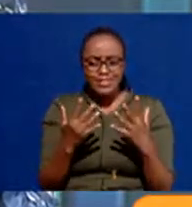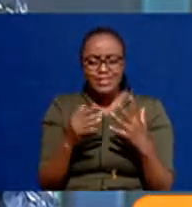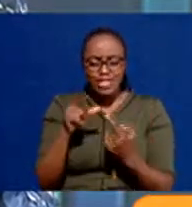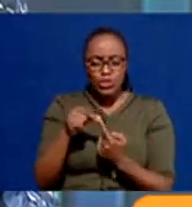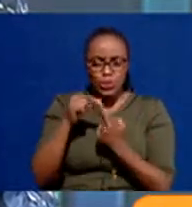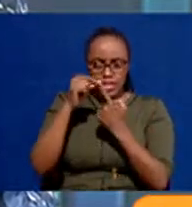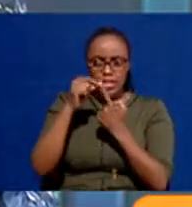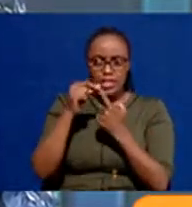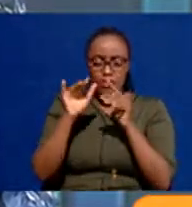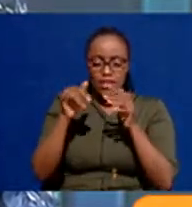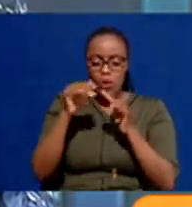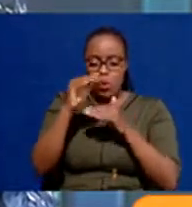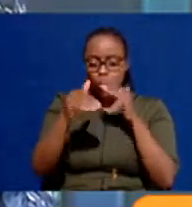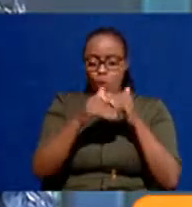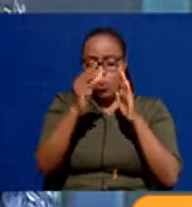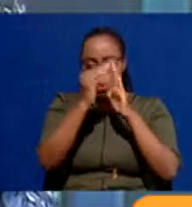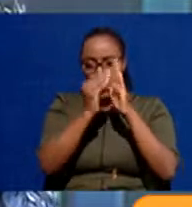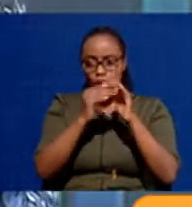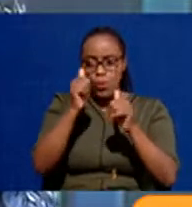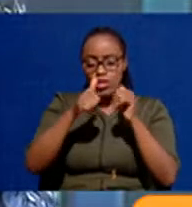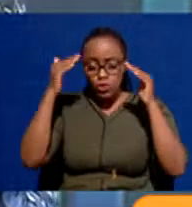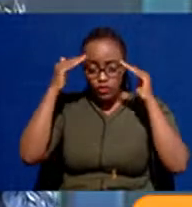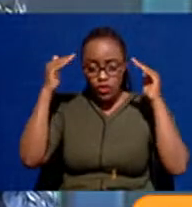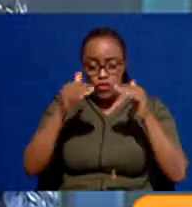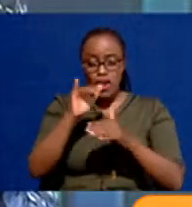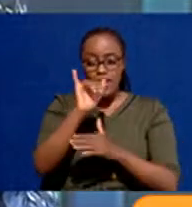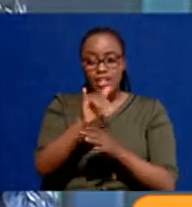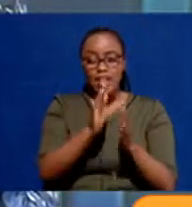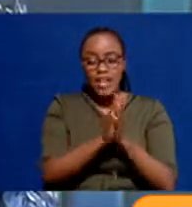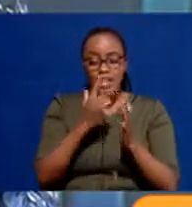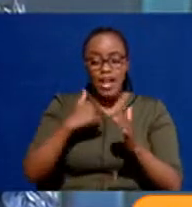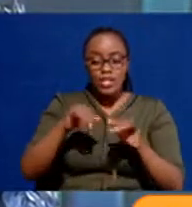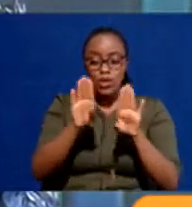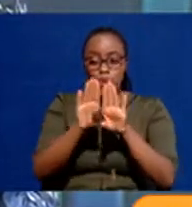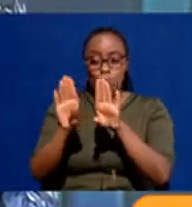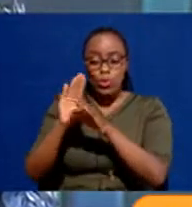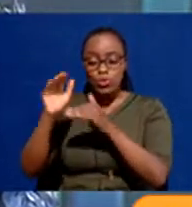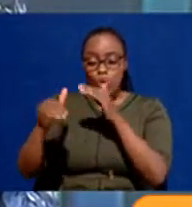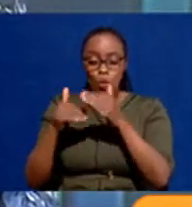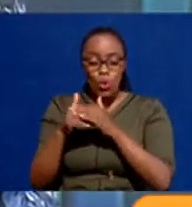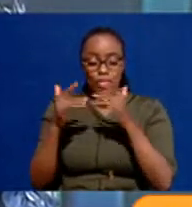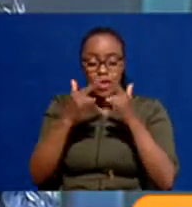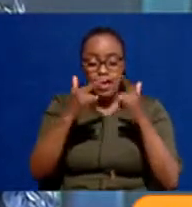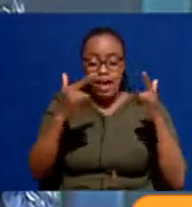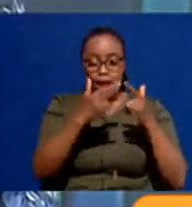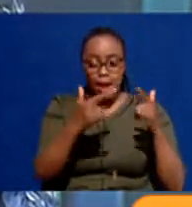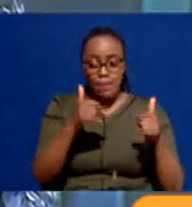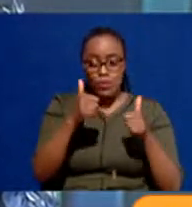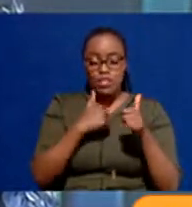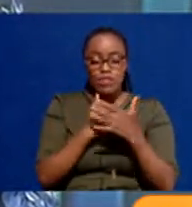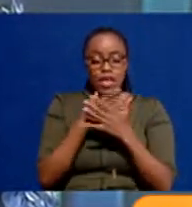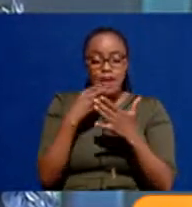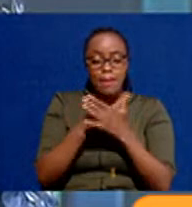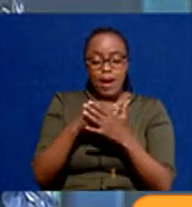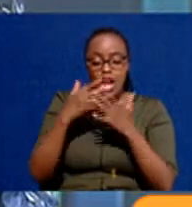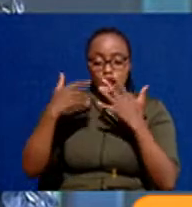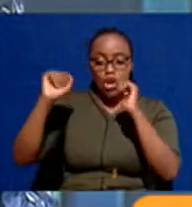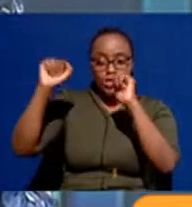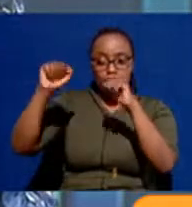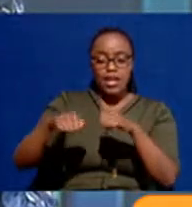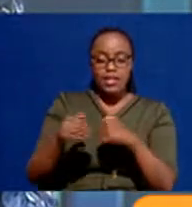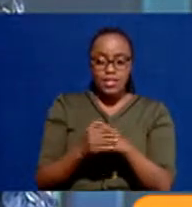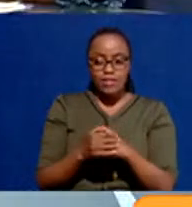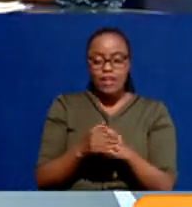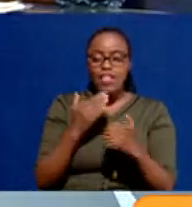unique in this whole thing, that we have looked to it, that we have closed all the loopholes where any money can get lost.